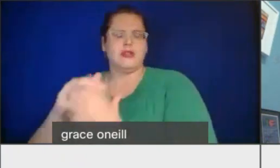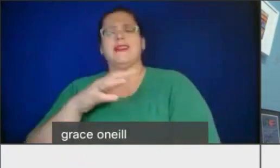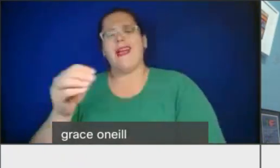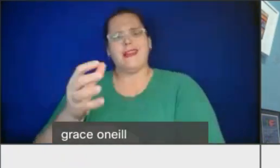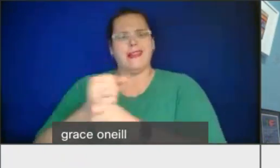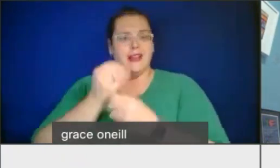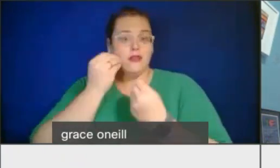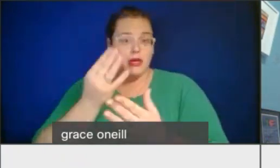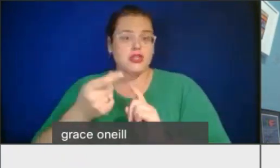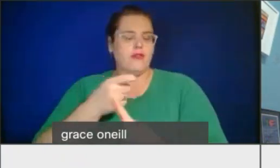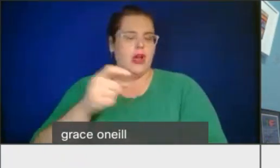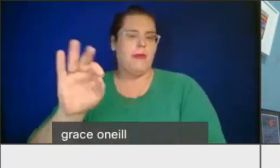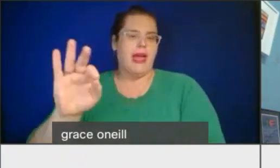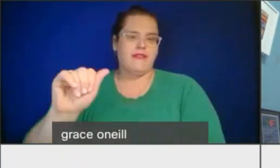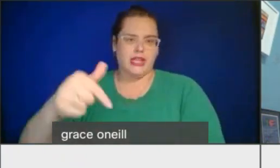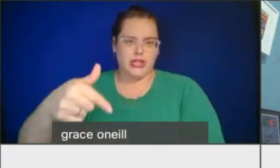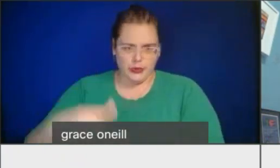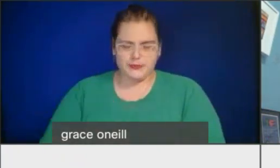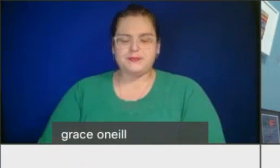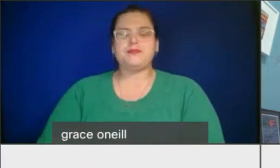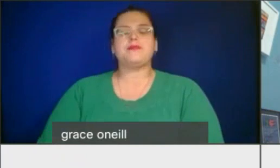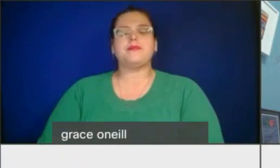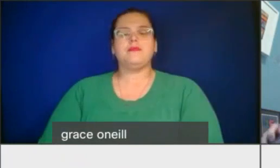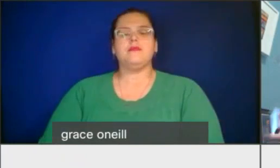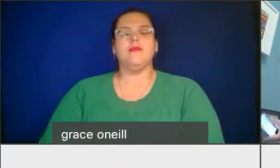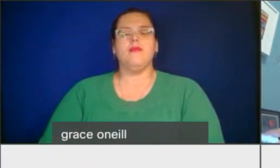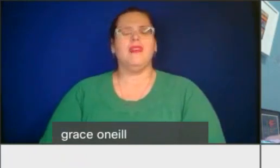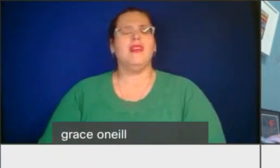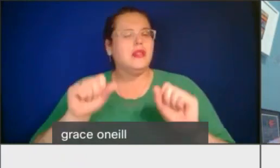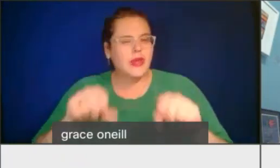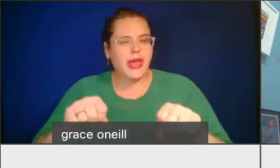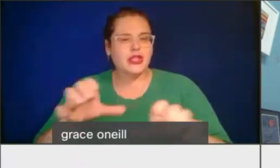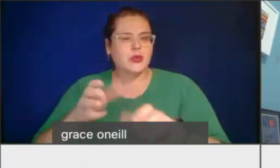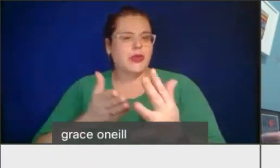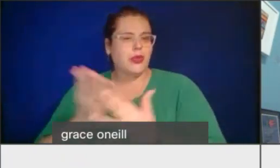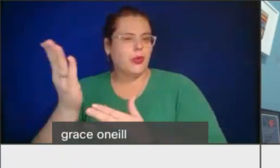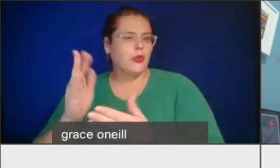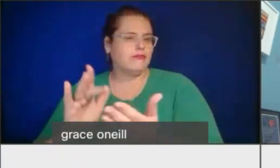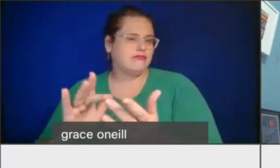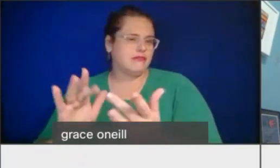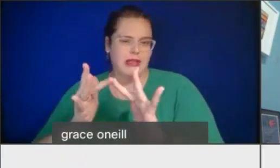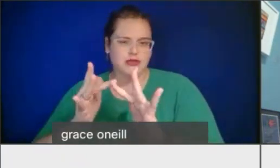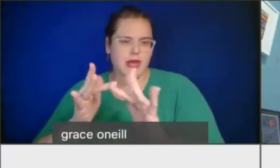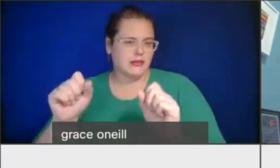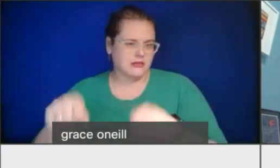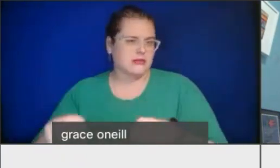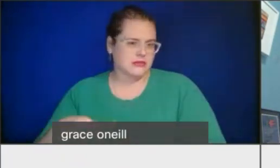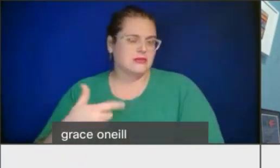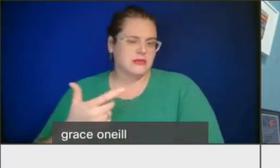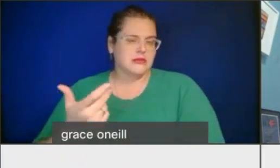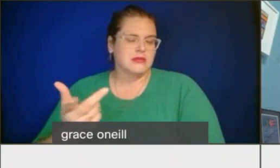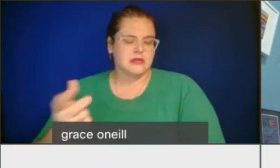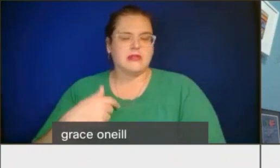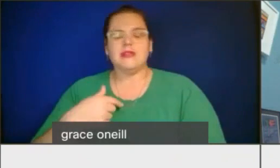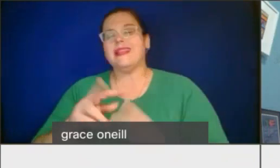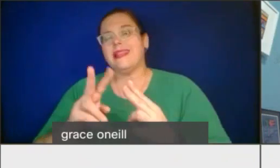asked questions. There's a way to do that electronically. You can have an electronic copy, or you can have a